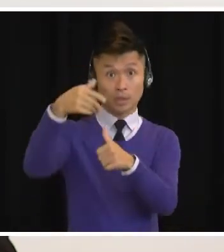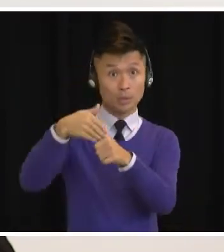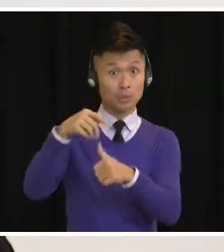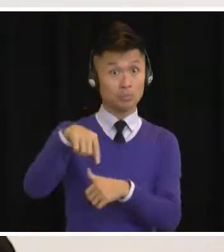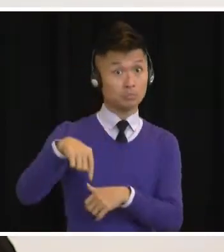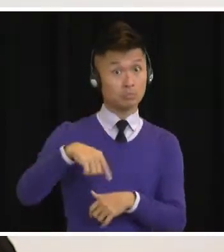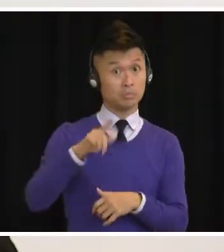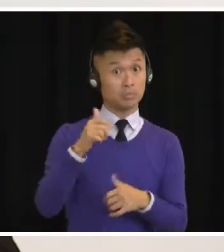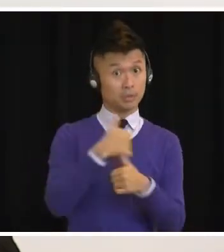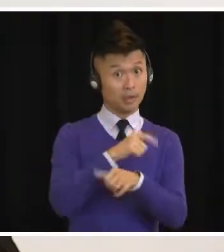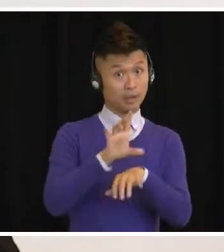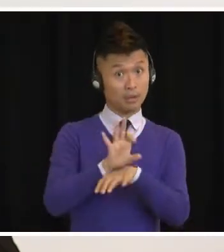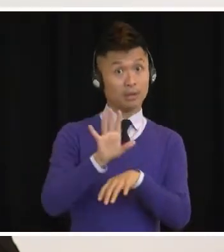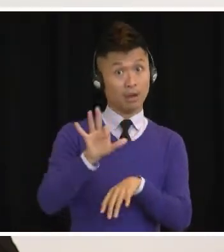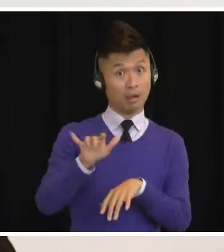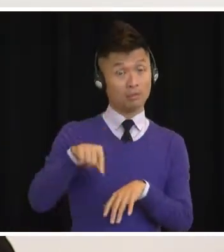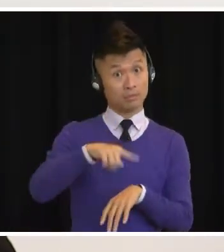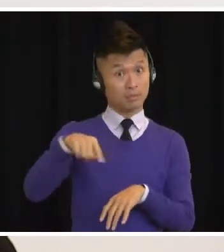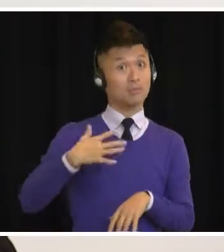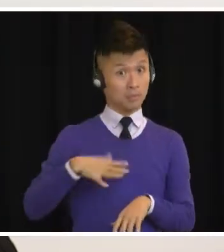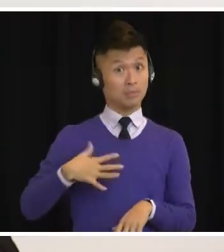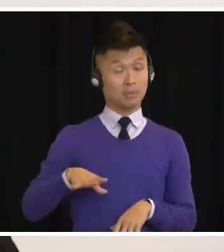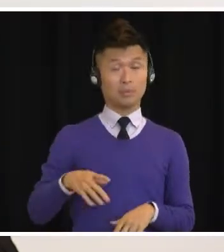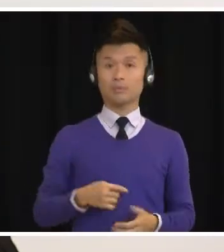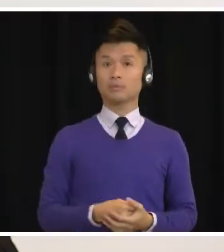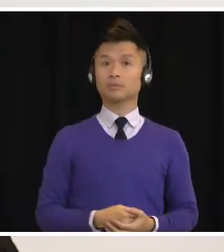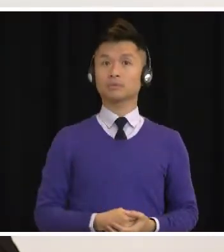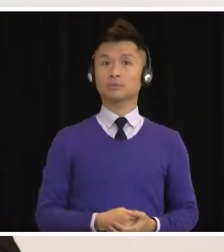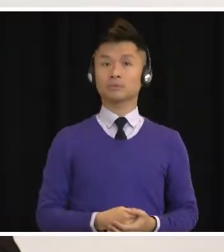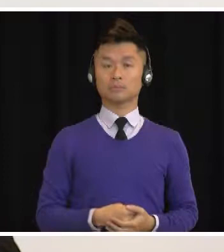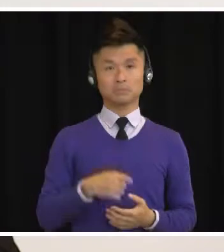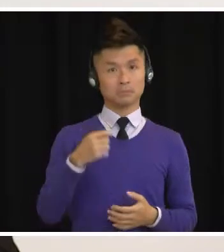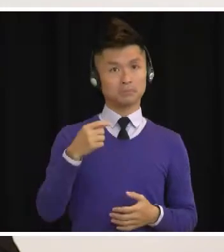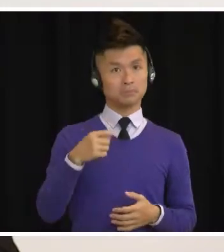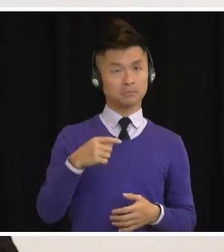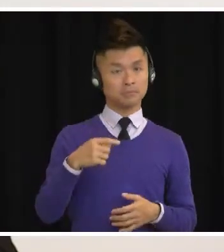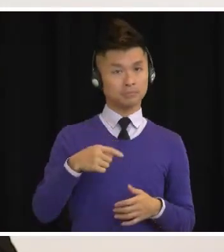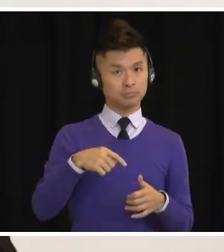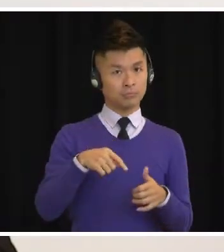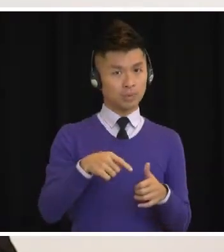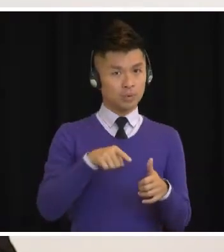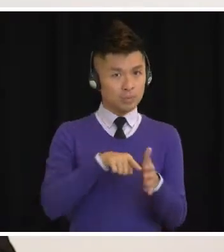professionally aware of their roles as